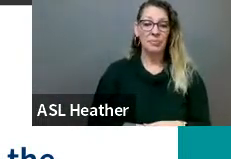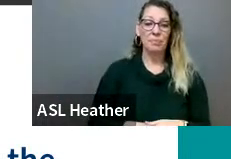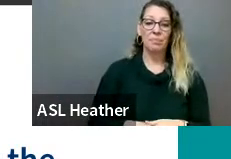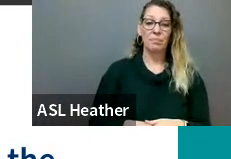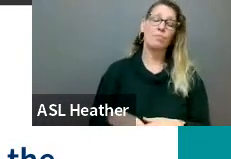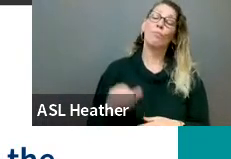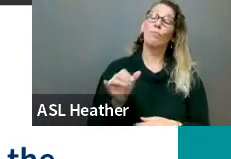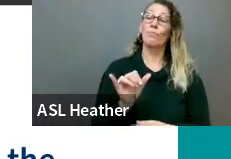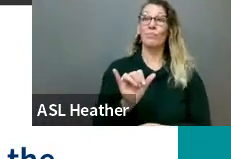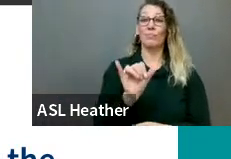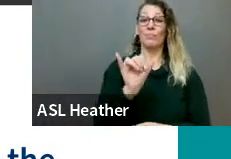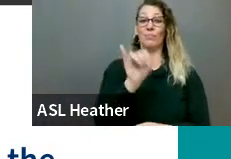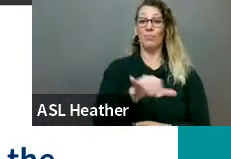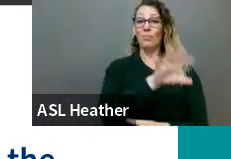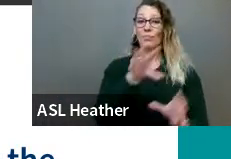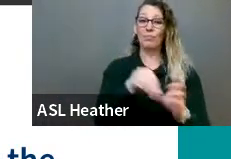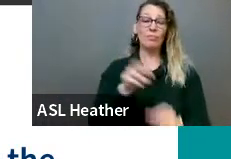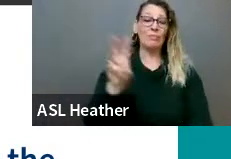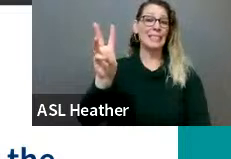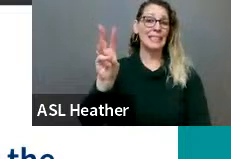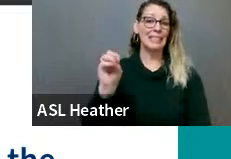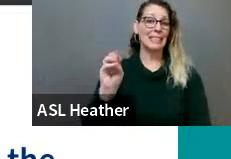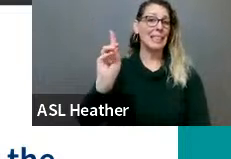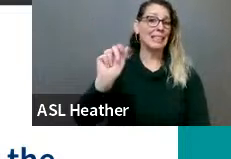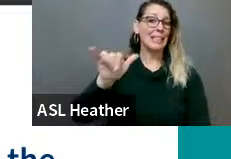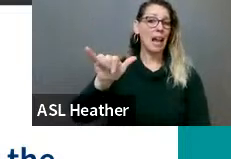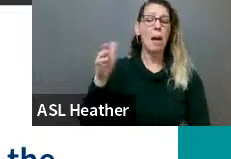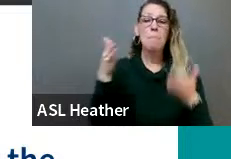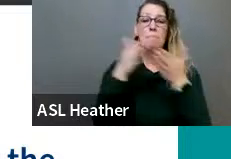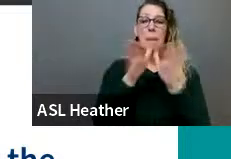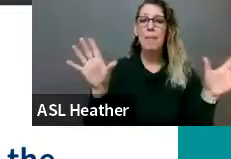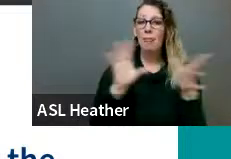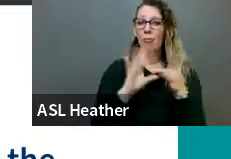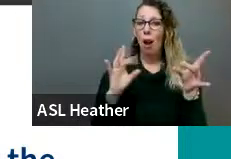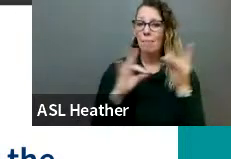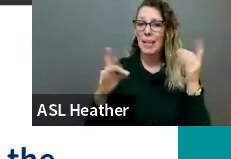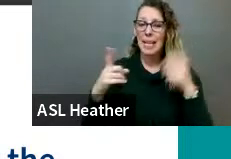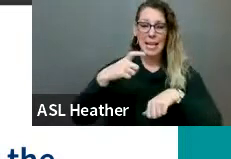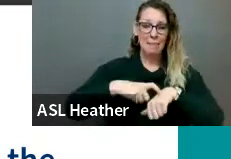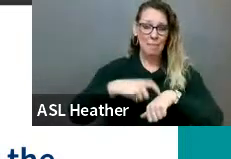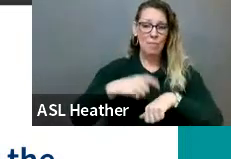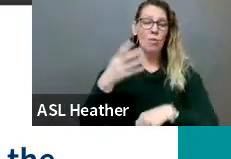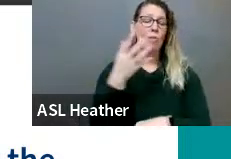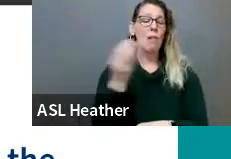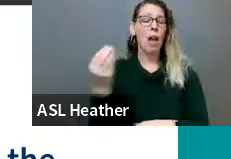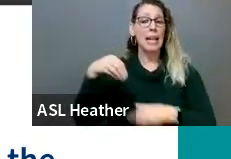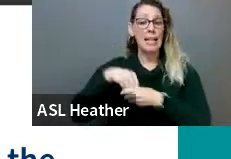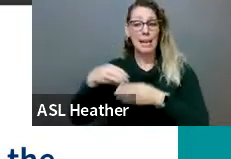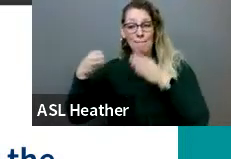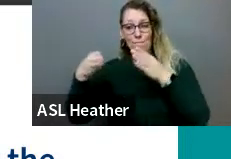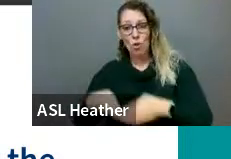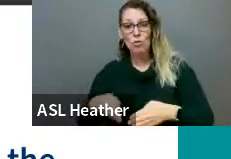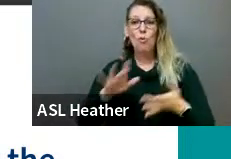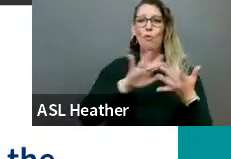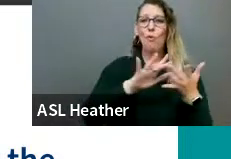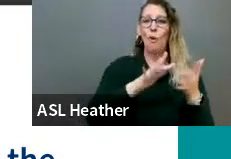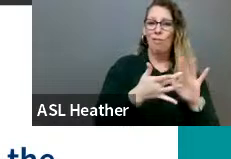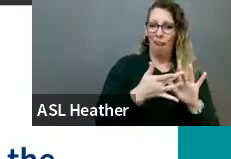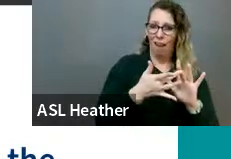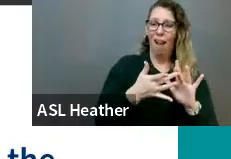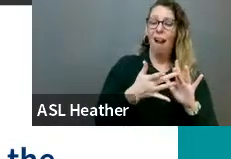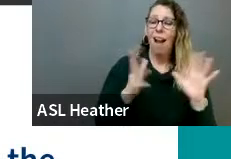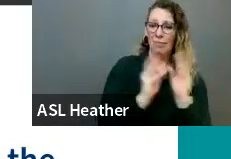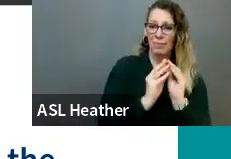That will include a 60-day public comment period, and we're going to have a number of in-person and online opportunities to receive